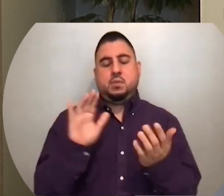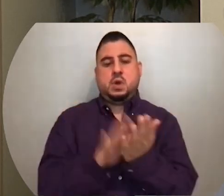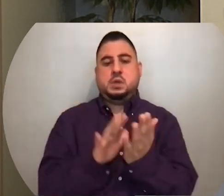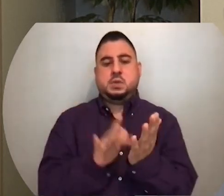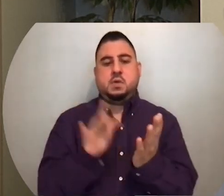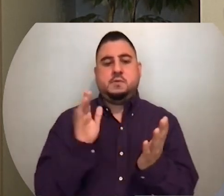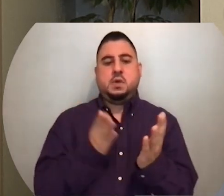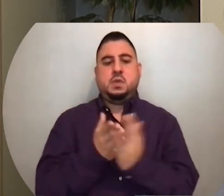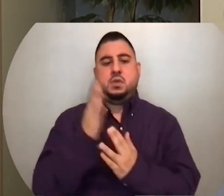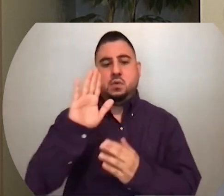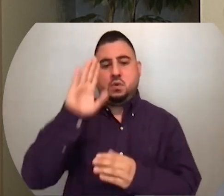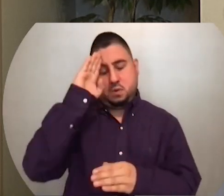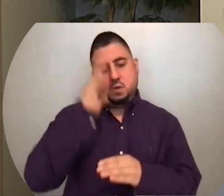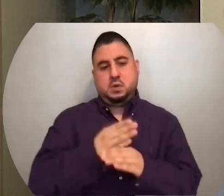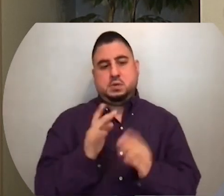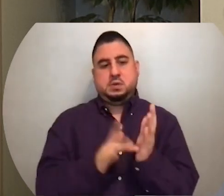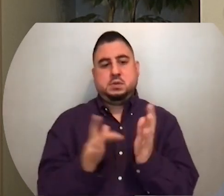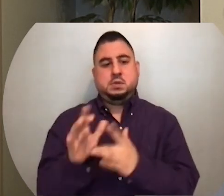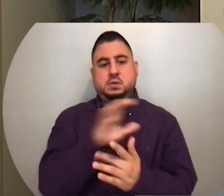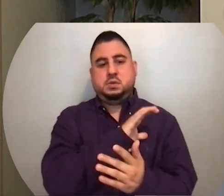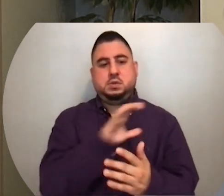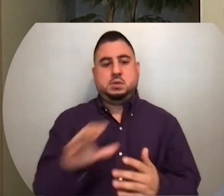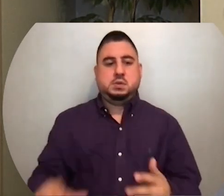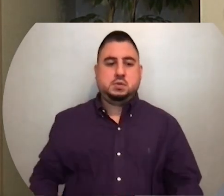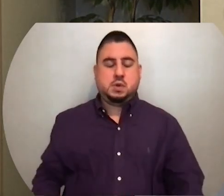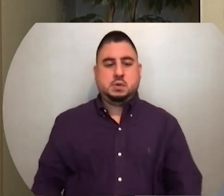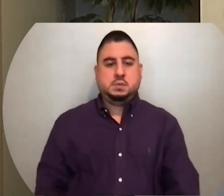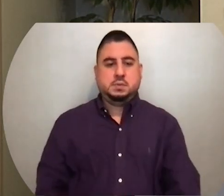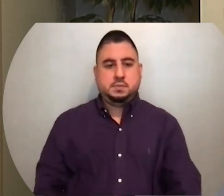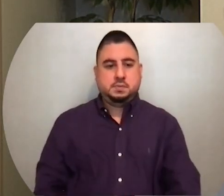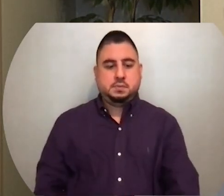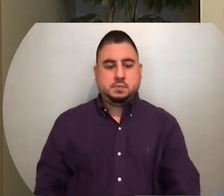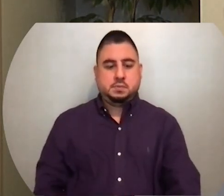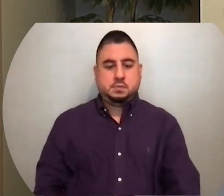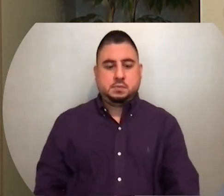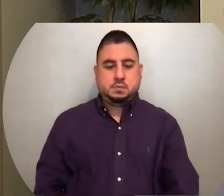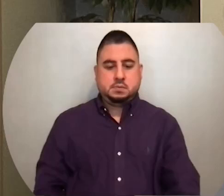may praise and glorify you through your Son, Jesus Christ.